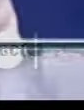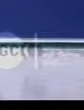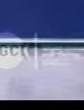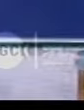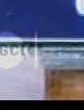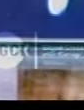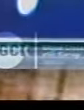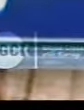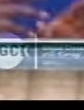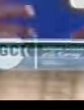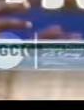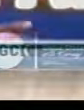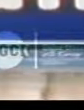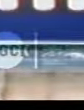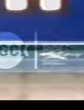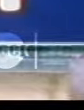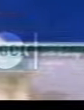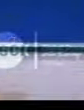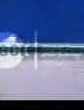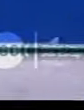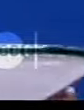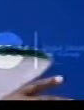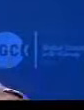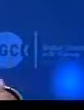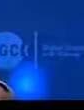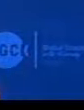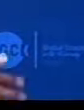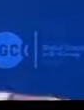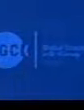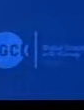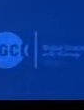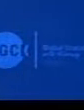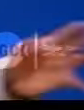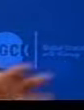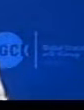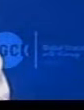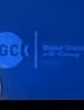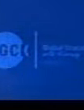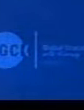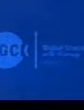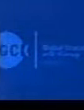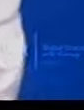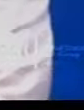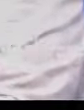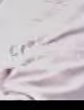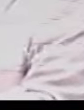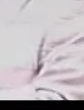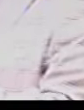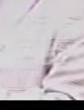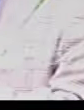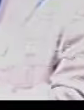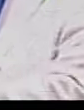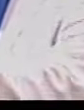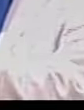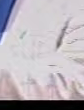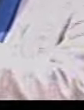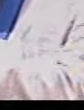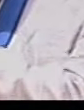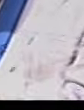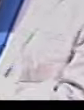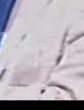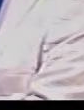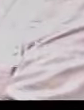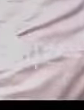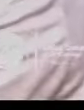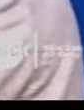of us, all over Lagos, in every district, in every local government, everywhere, where everybody, the